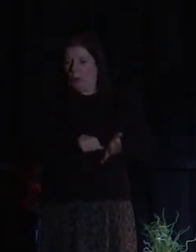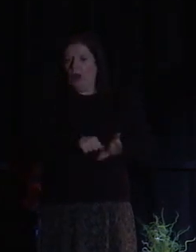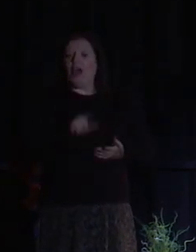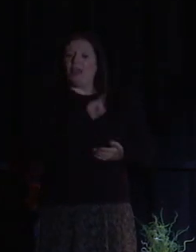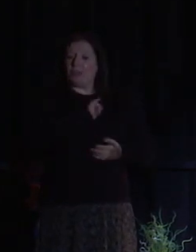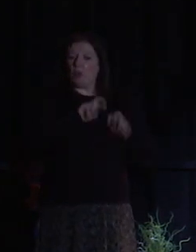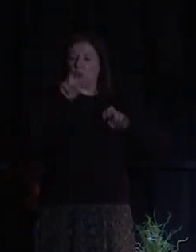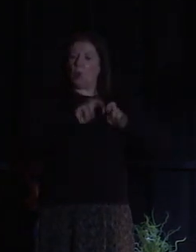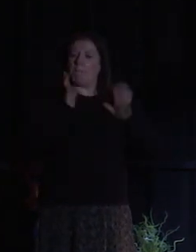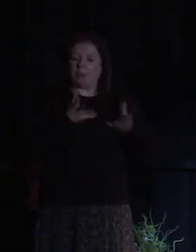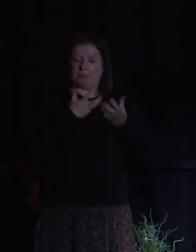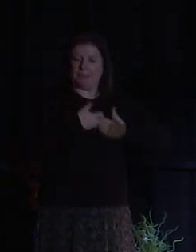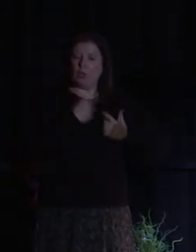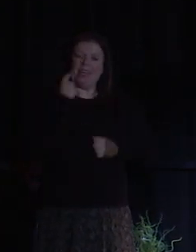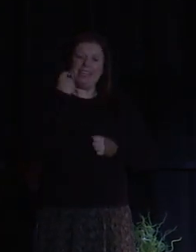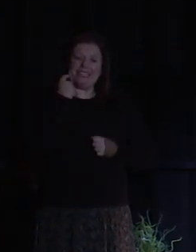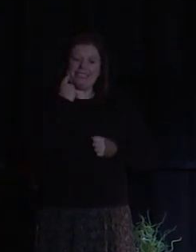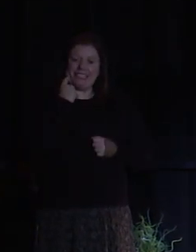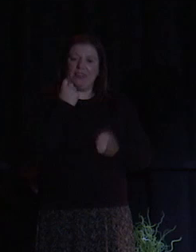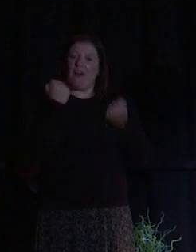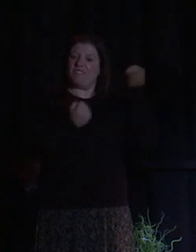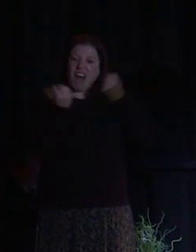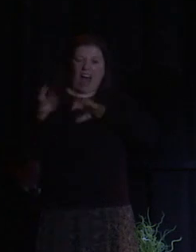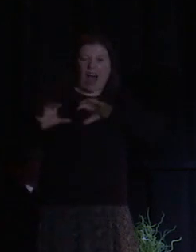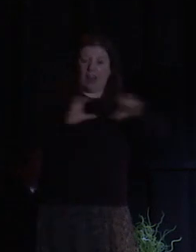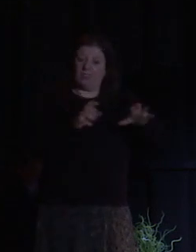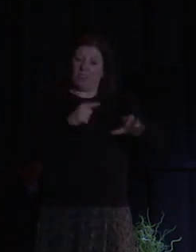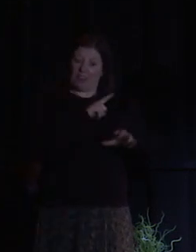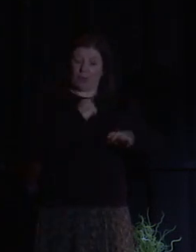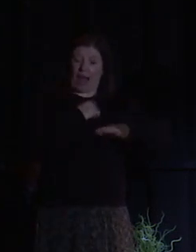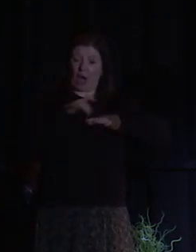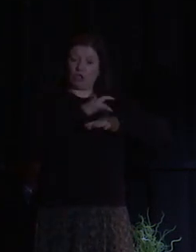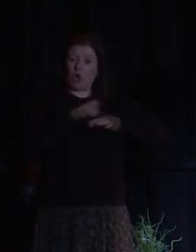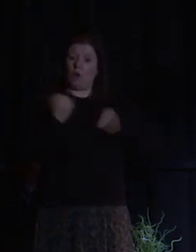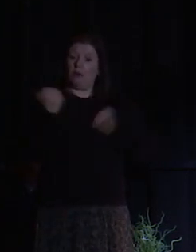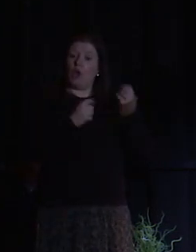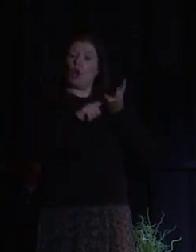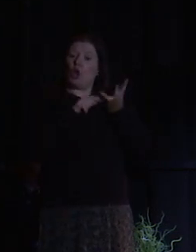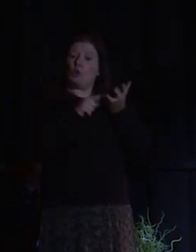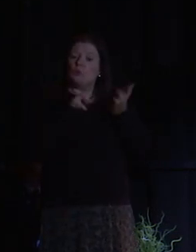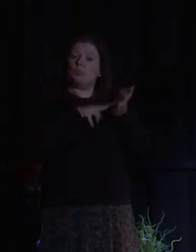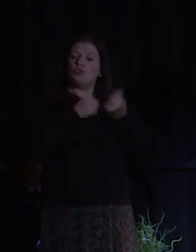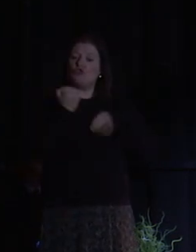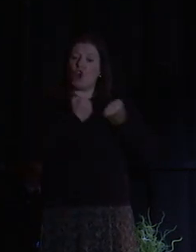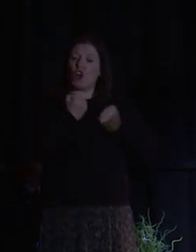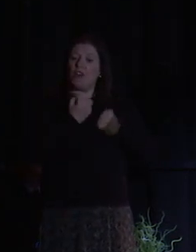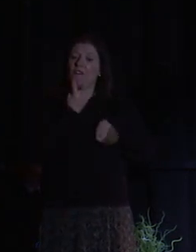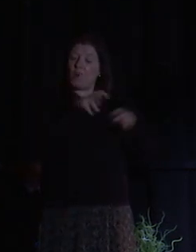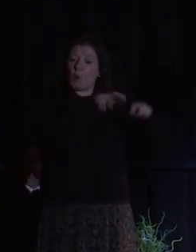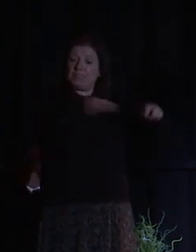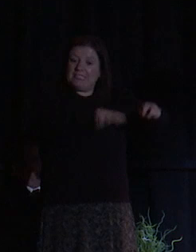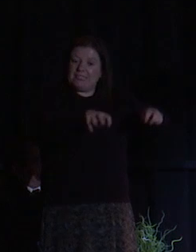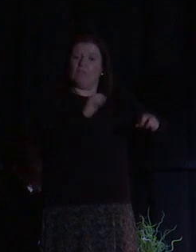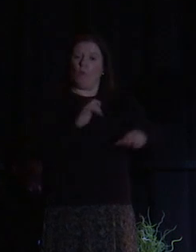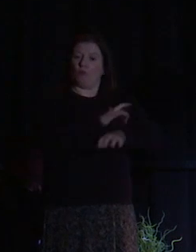easy to tour and something that can fit into the back of a van. So the whole show is designed to fit into the back of a Luton truck with four seats in it for